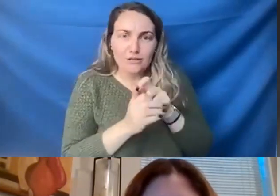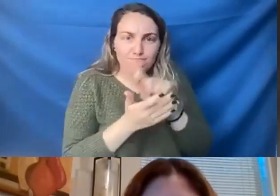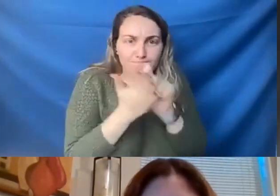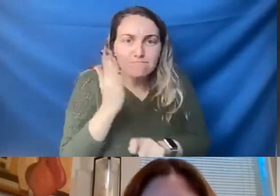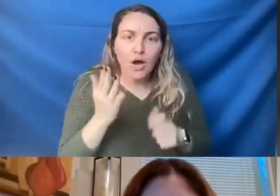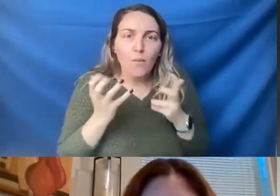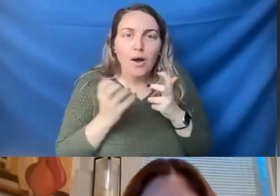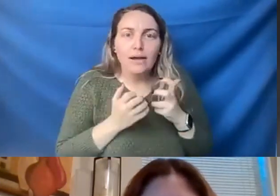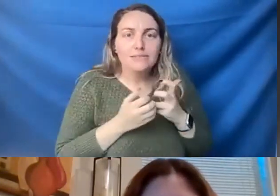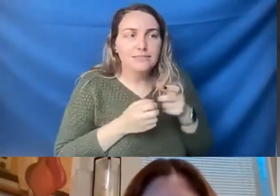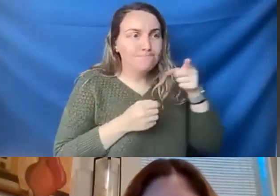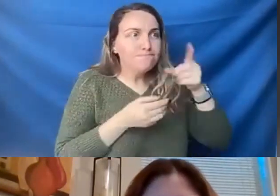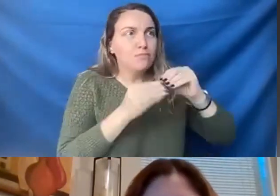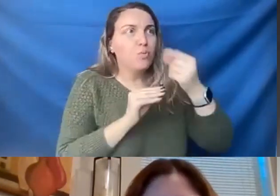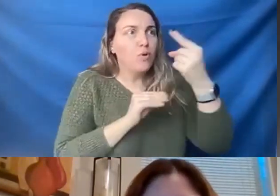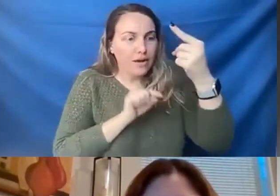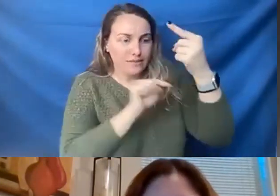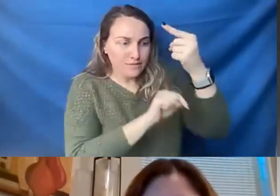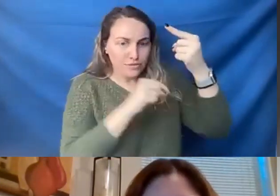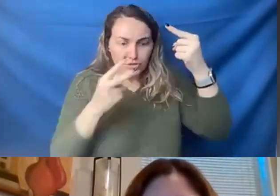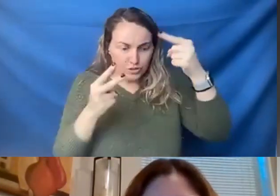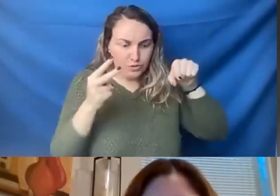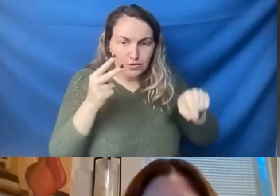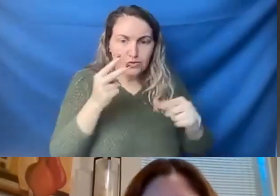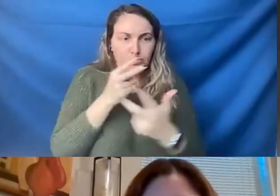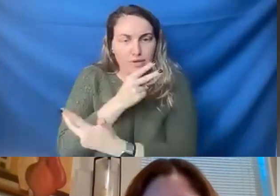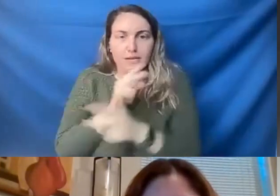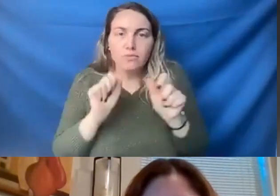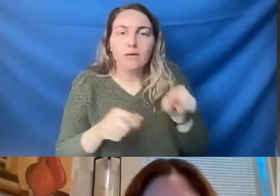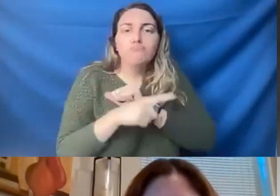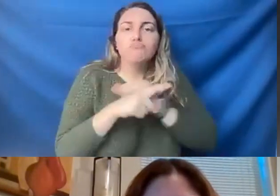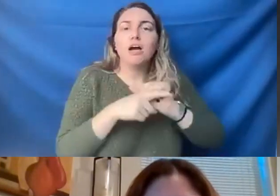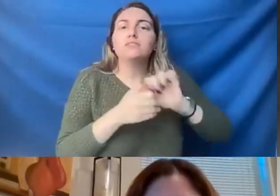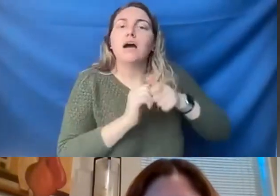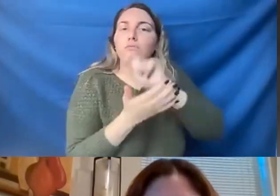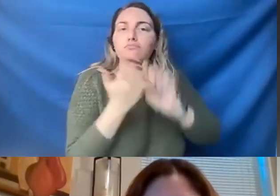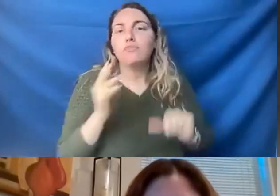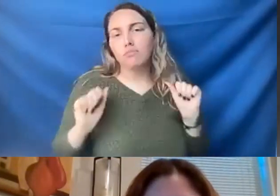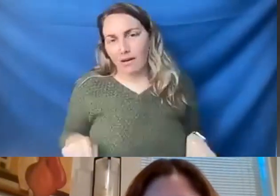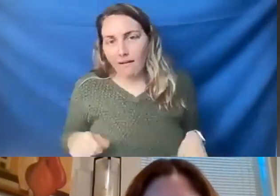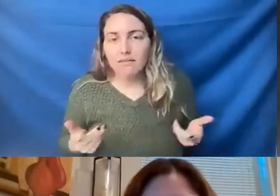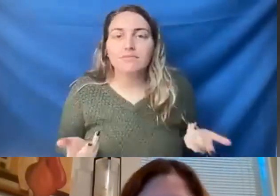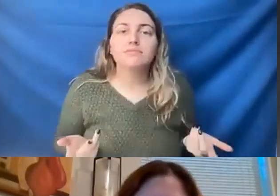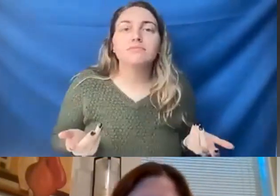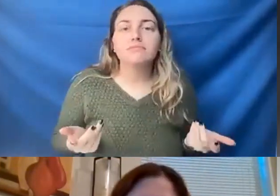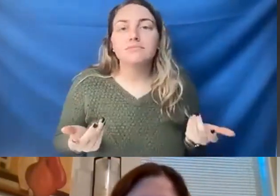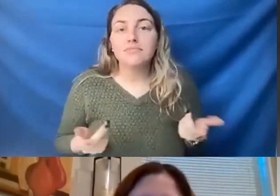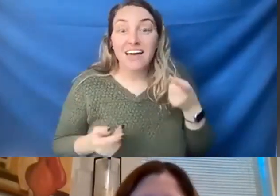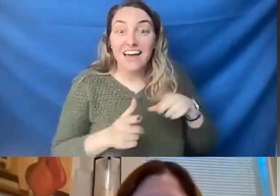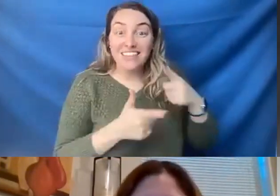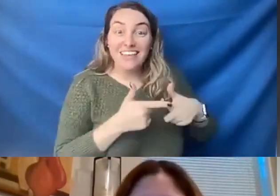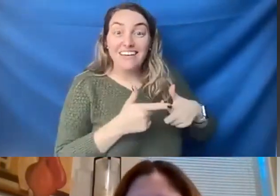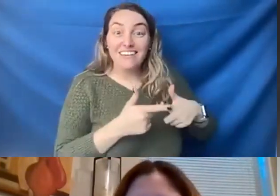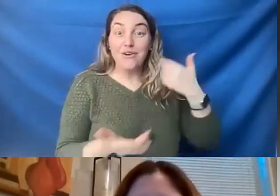for 1, Amanda for 2, Ariel for 3, and you know, so when you're in the poll site, you're